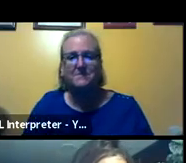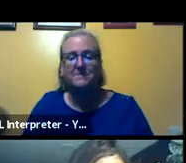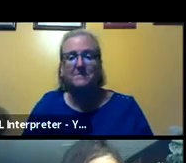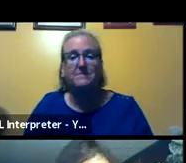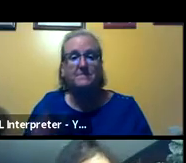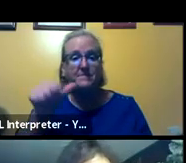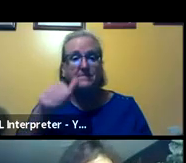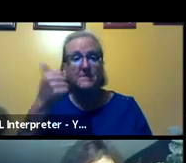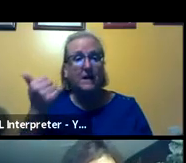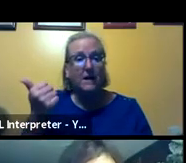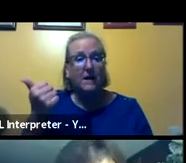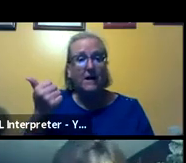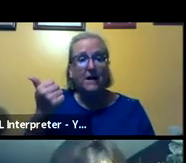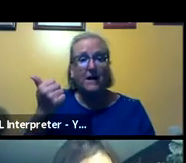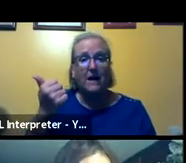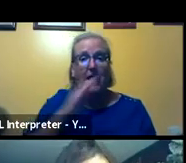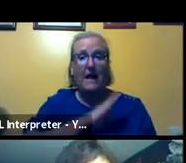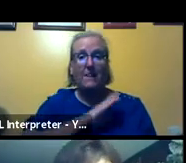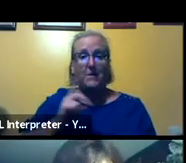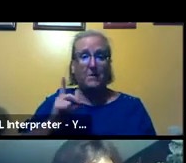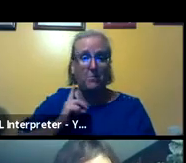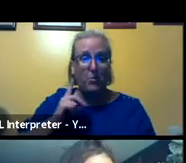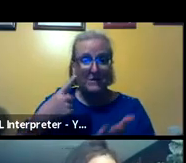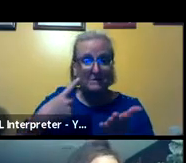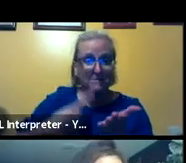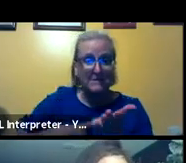Any other board discussion?